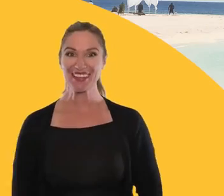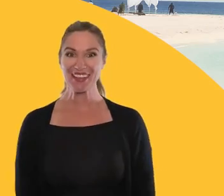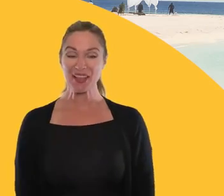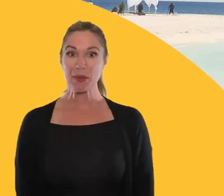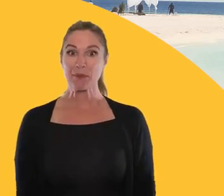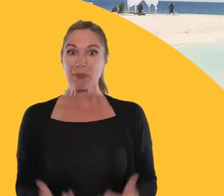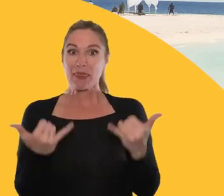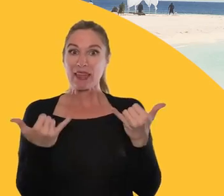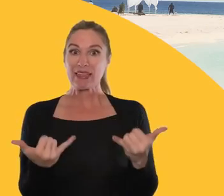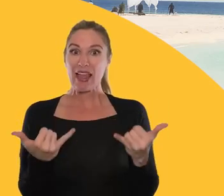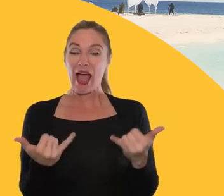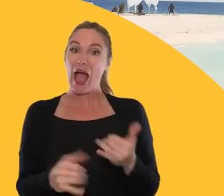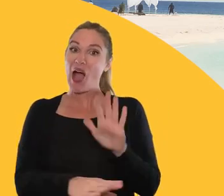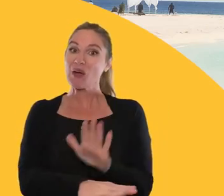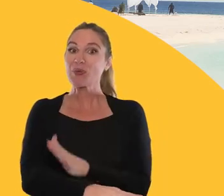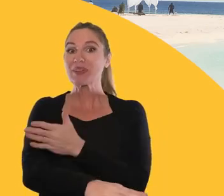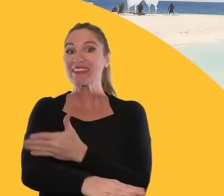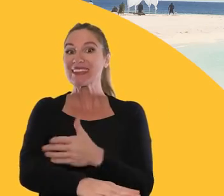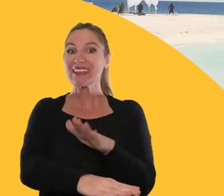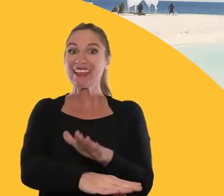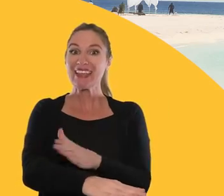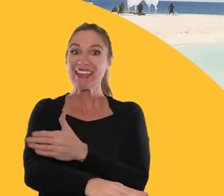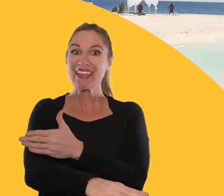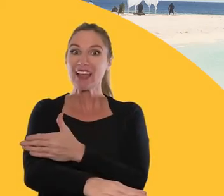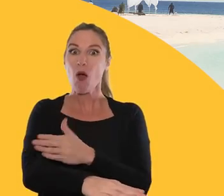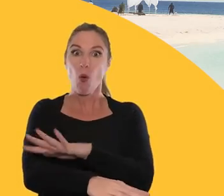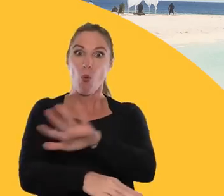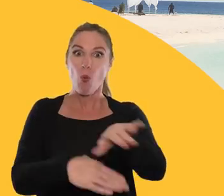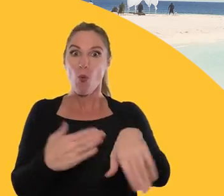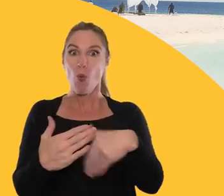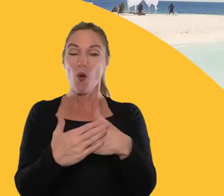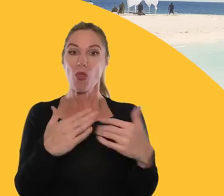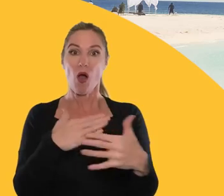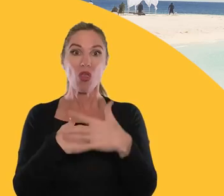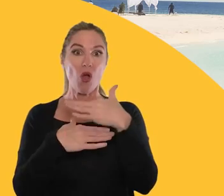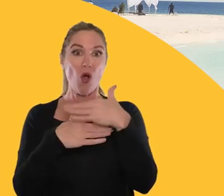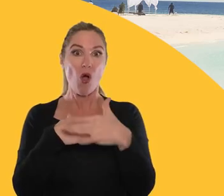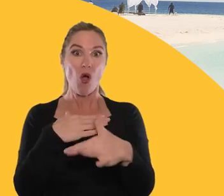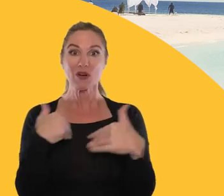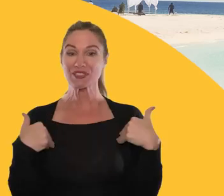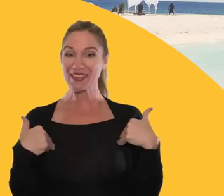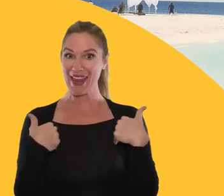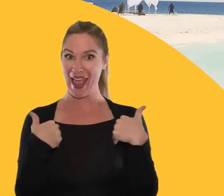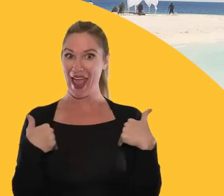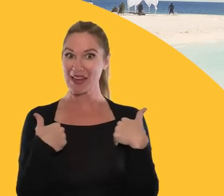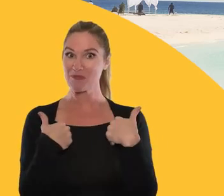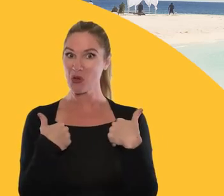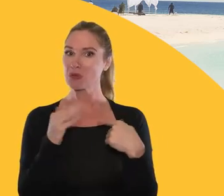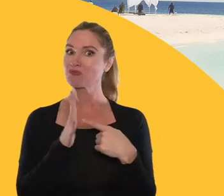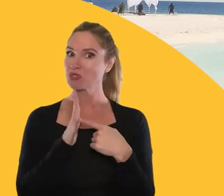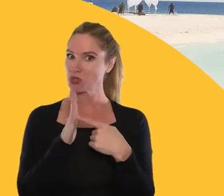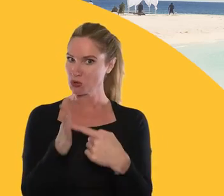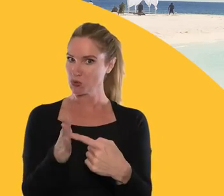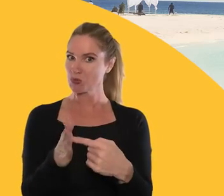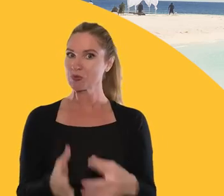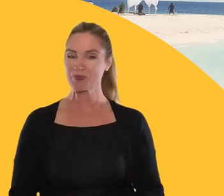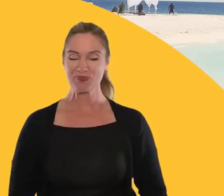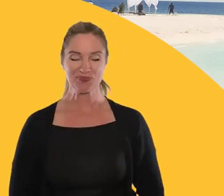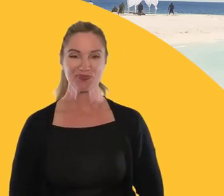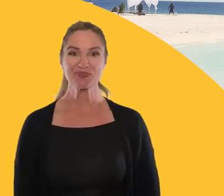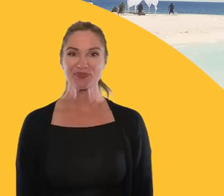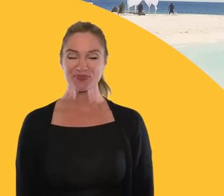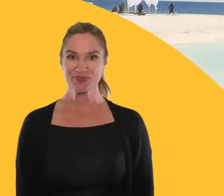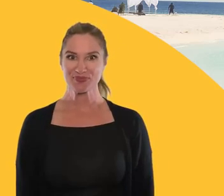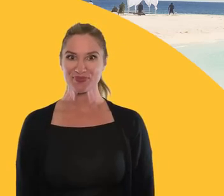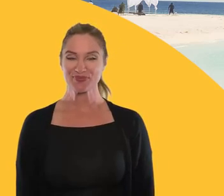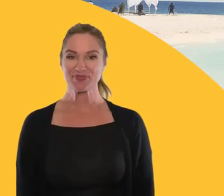job! Now we're going to sing a song with all these ocean animals that I just